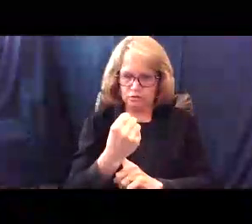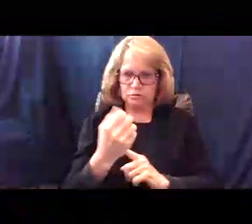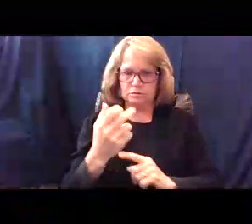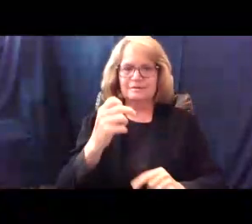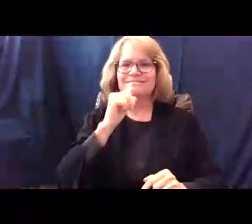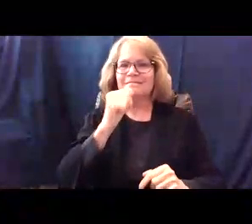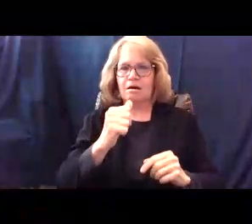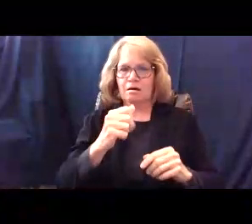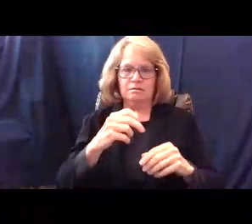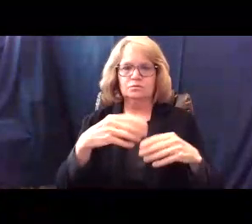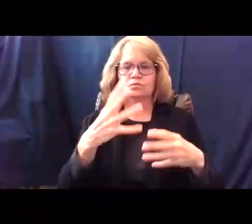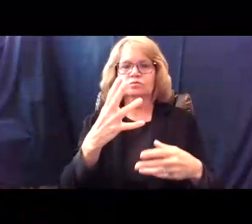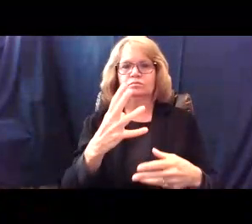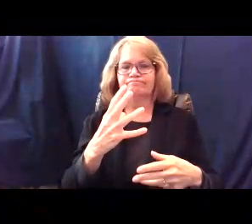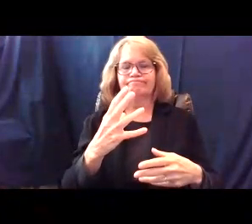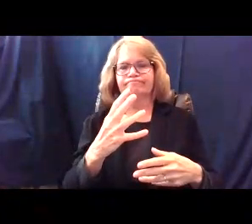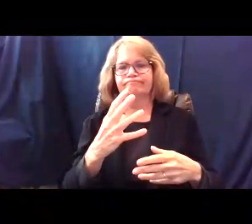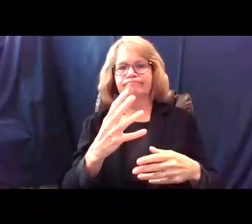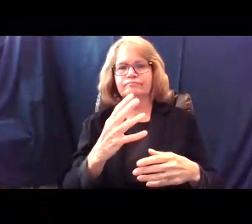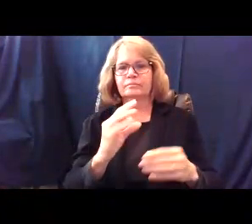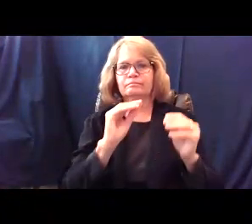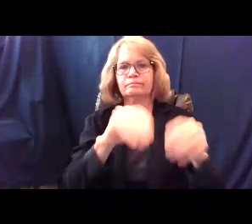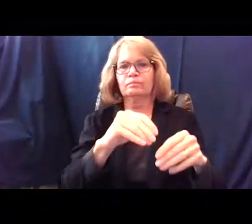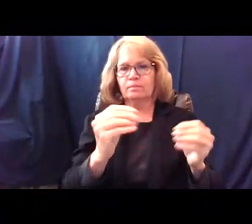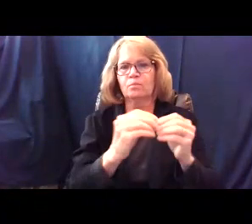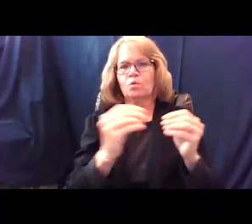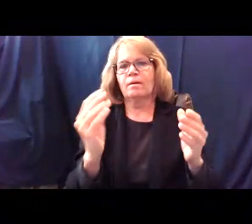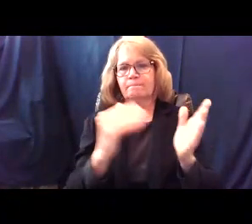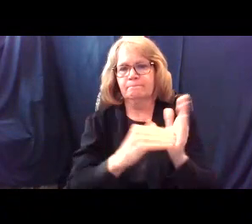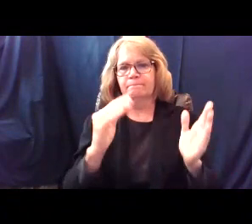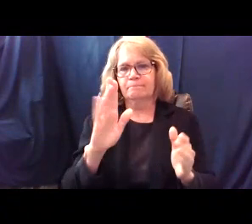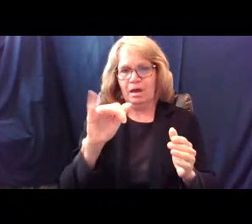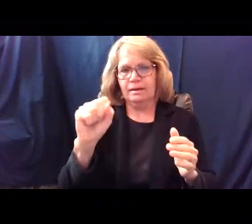for bias in these screenings.